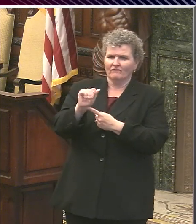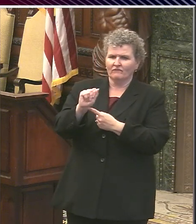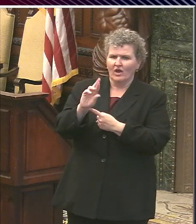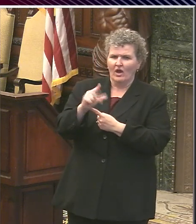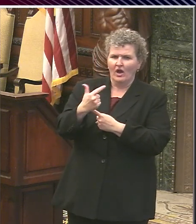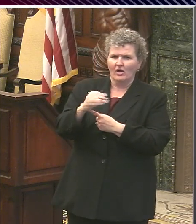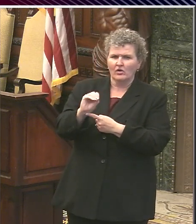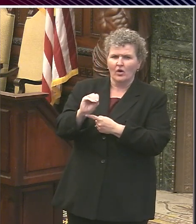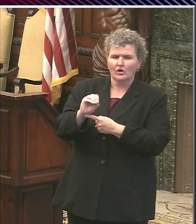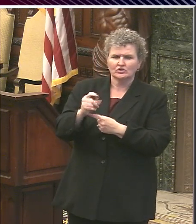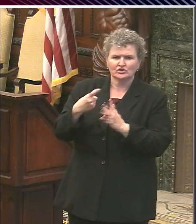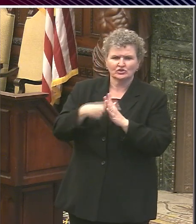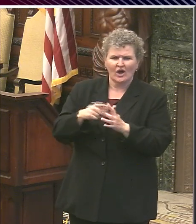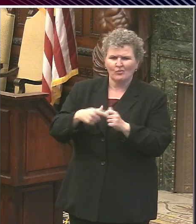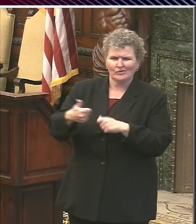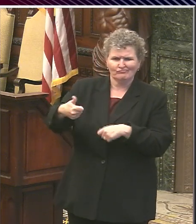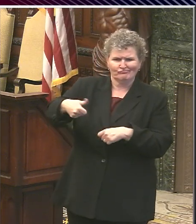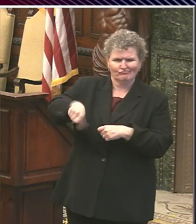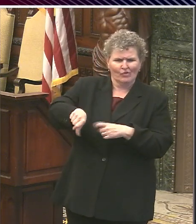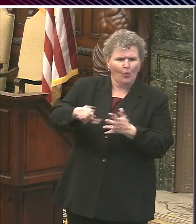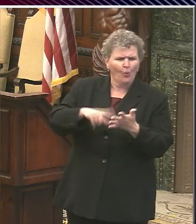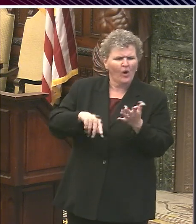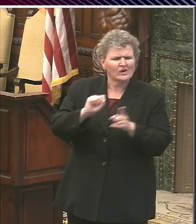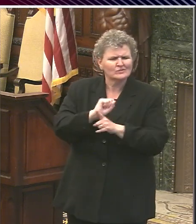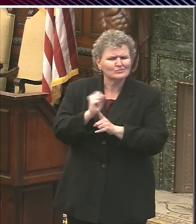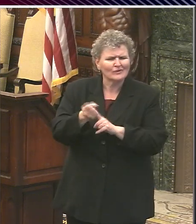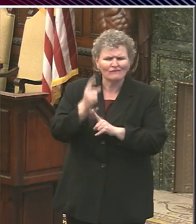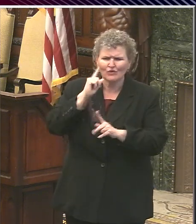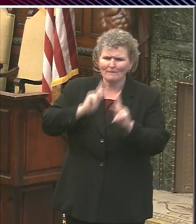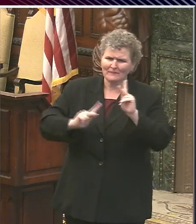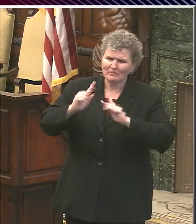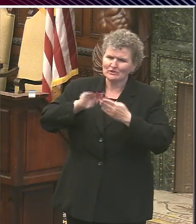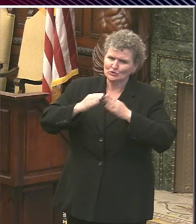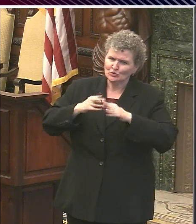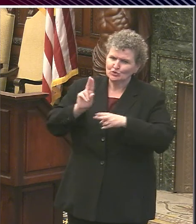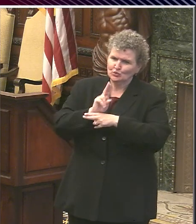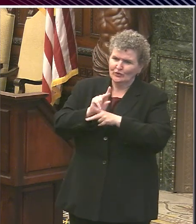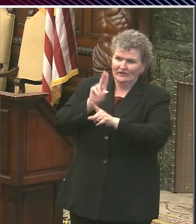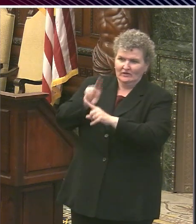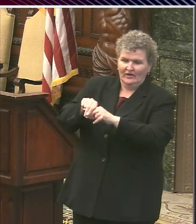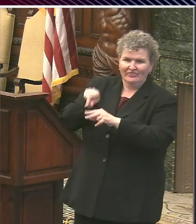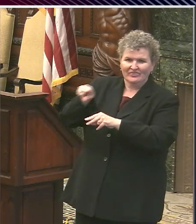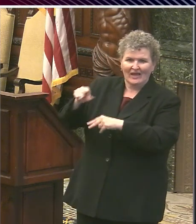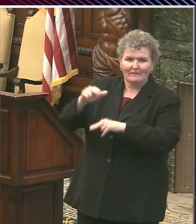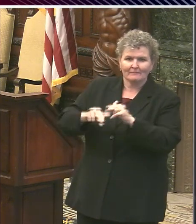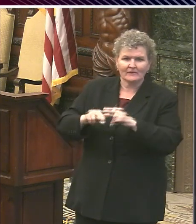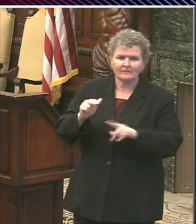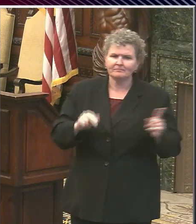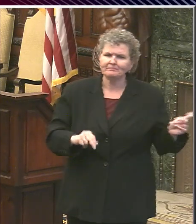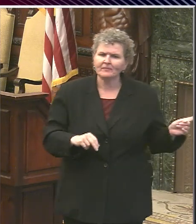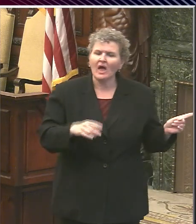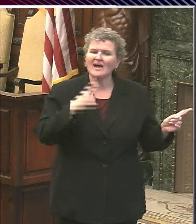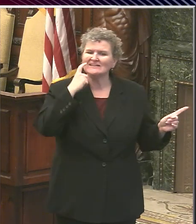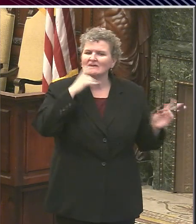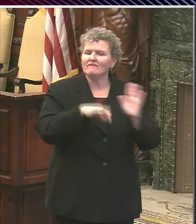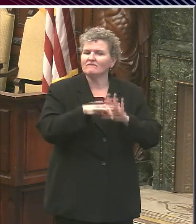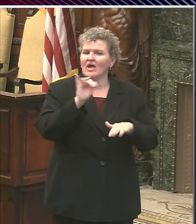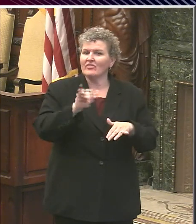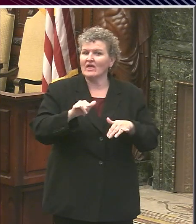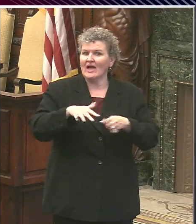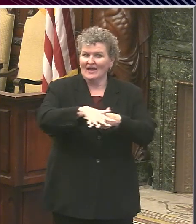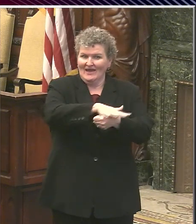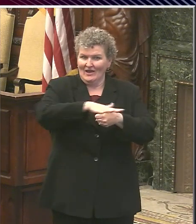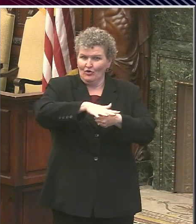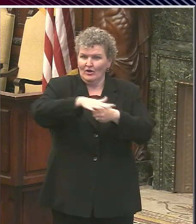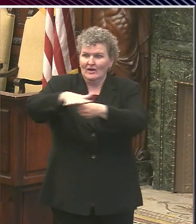those spaces, but what would the circumstances have to be for the city to use those sites? Well, my understanding is that they found sites within the area